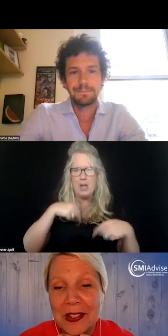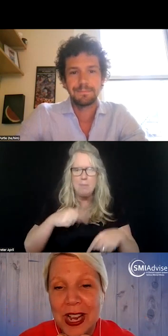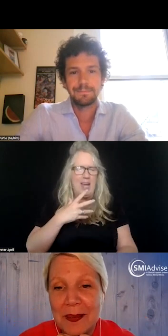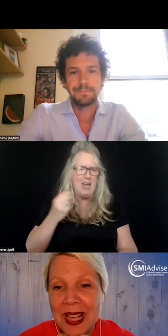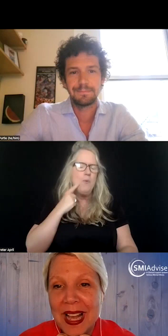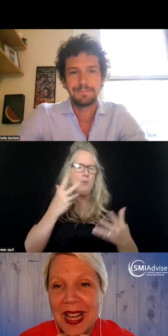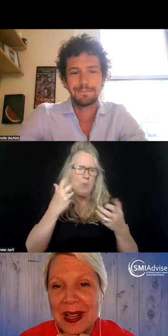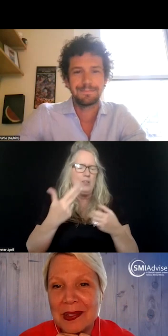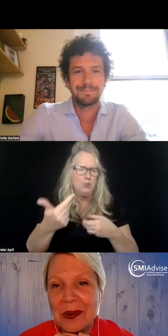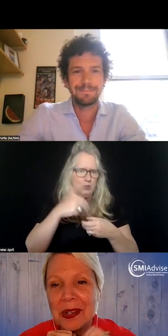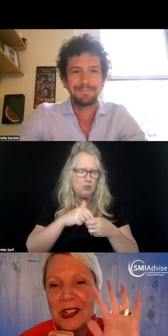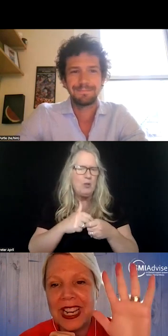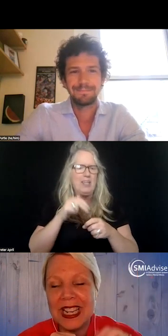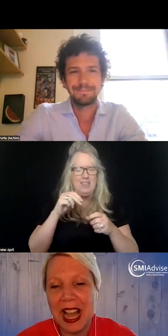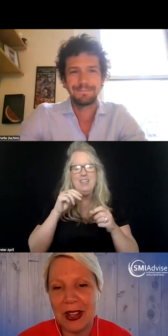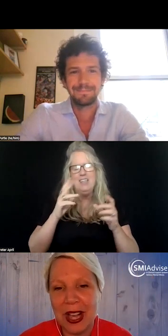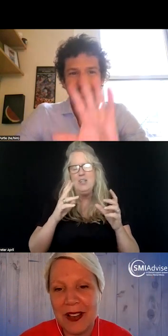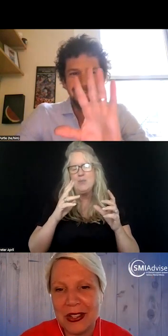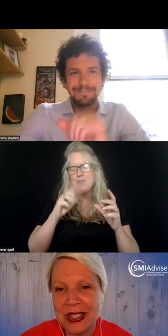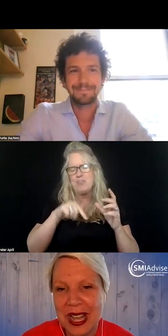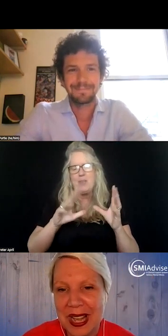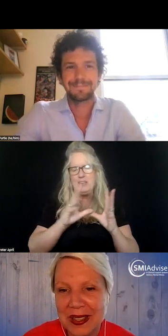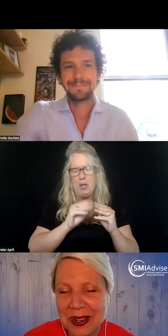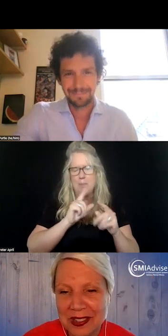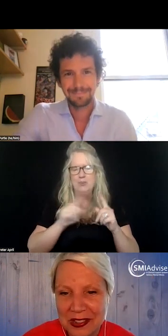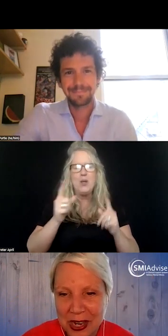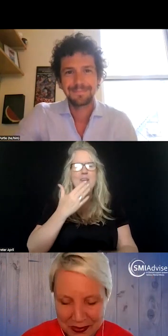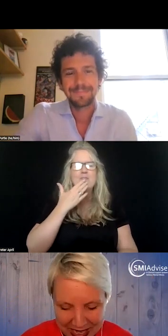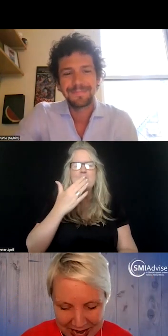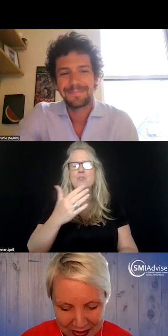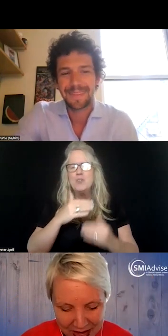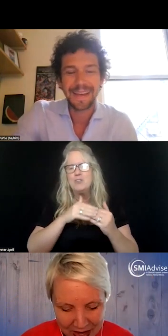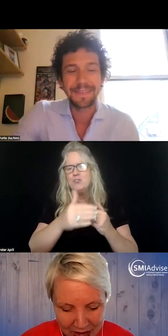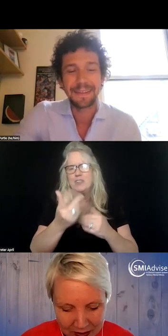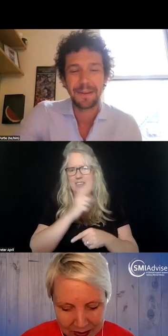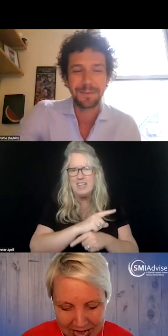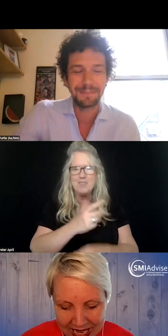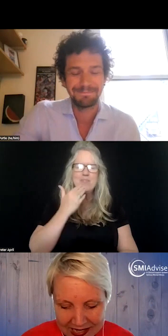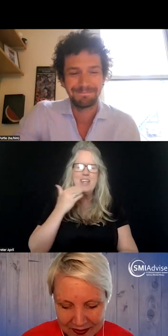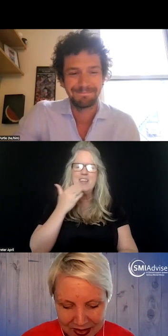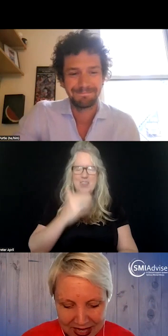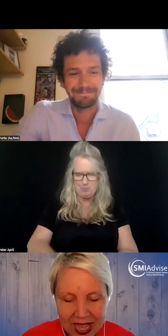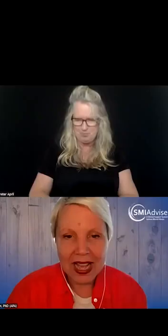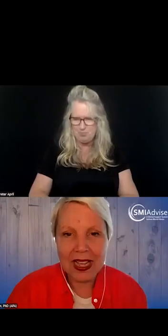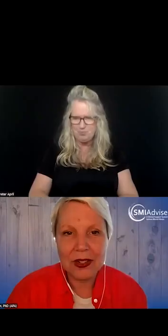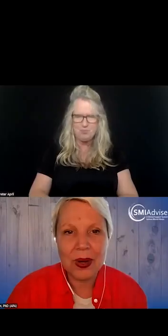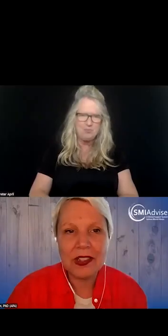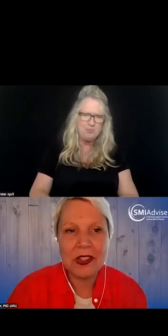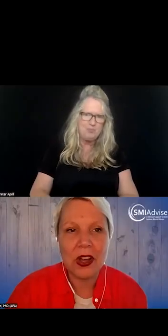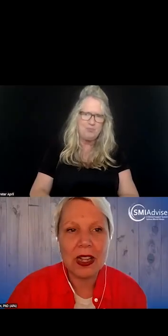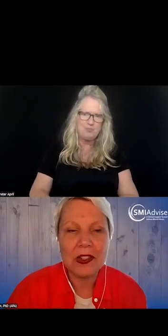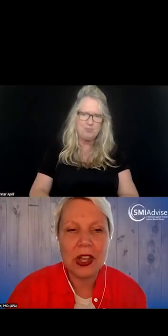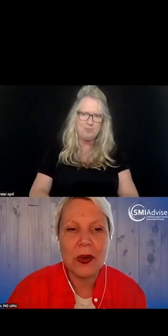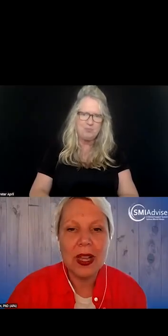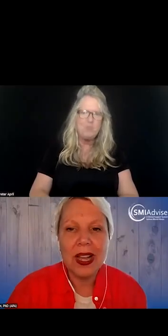back on the jam. So appreciate it, and have a good rest of the jam today. Yeah, thanks. All right.